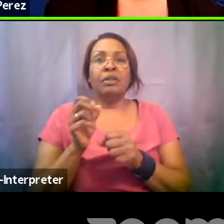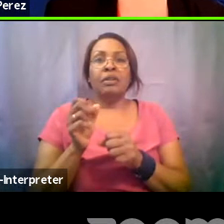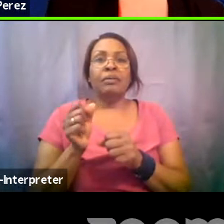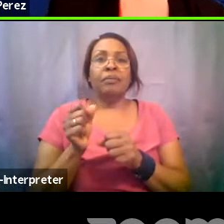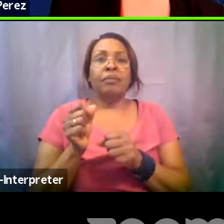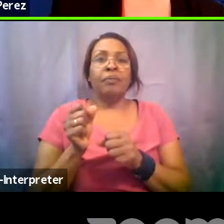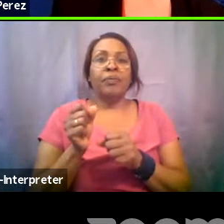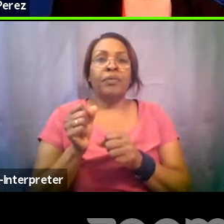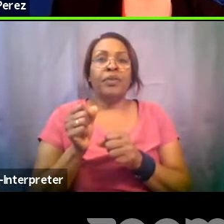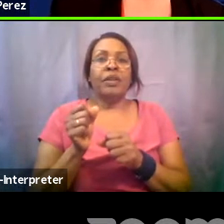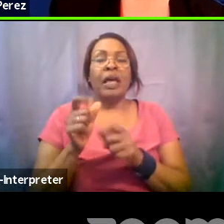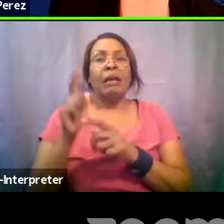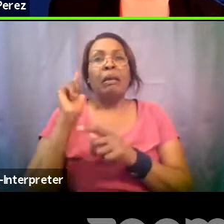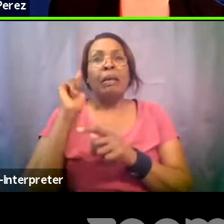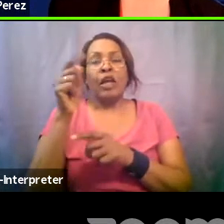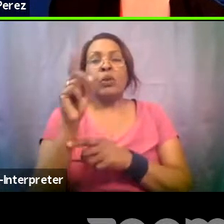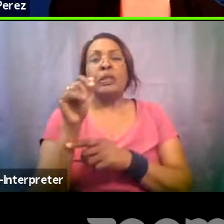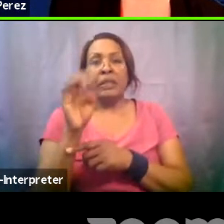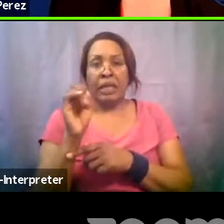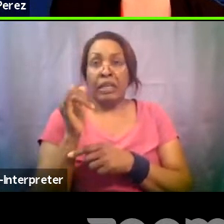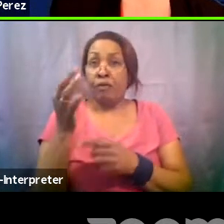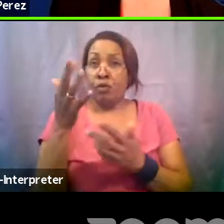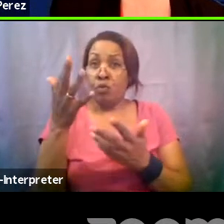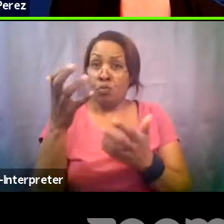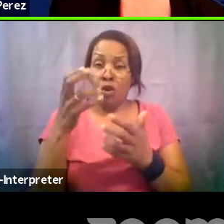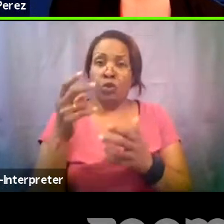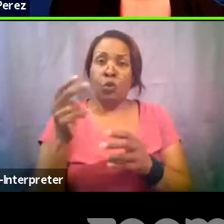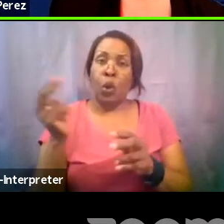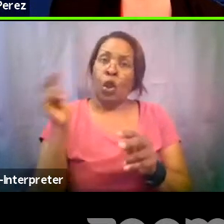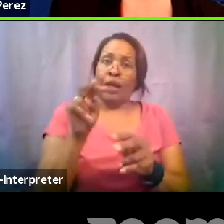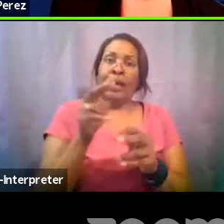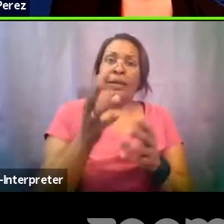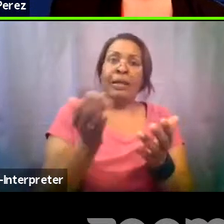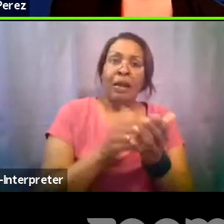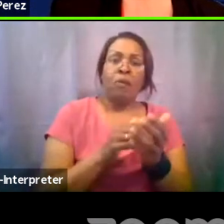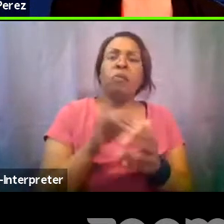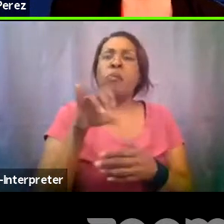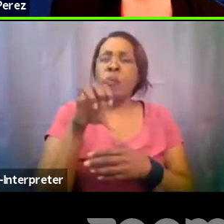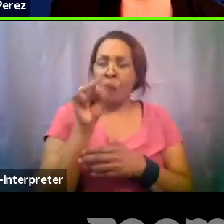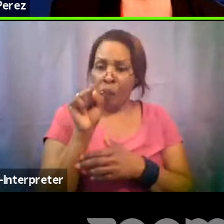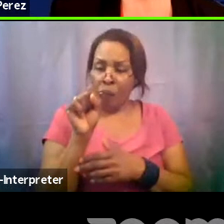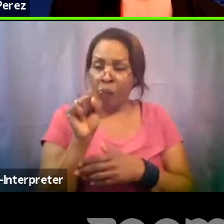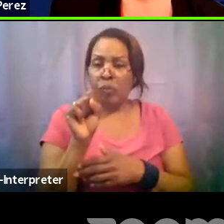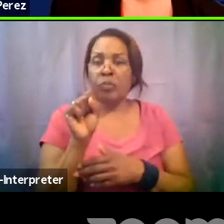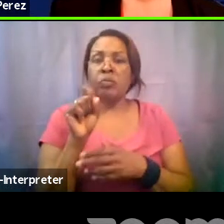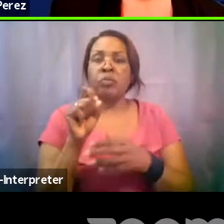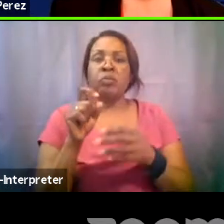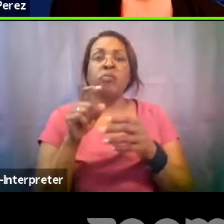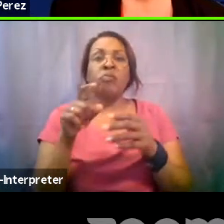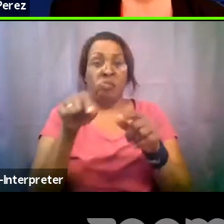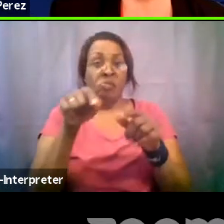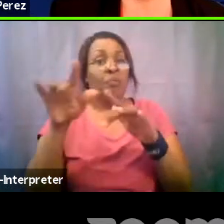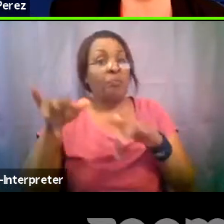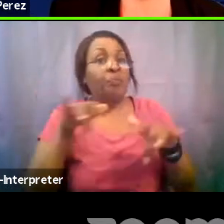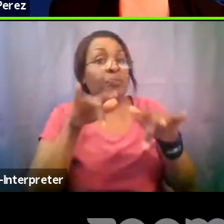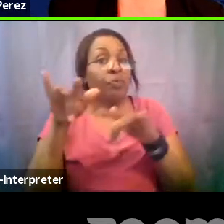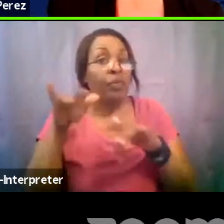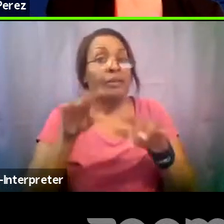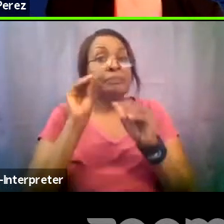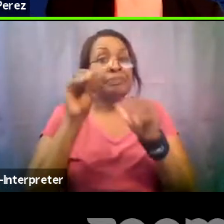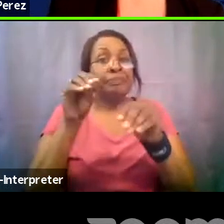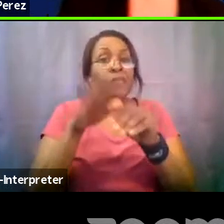in at a later date if you are wanting to refer back to it. So yes, it is recorded. It will be placed on our